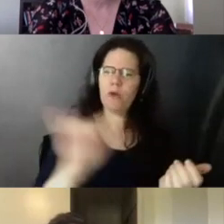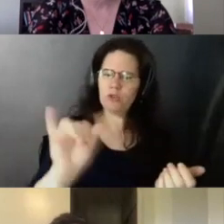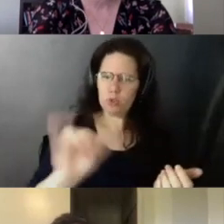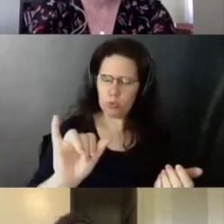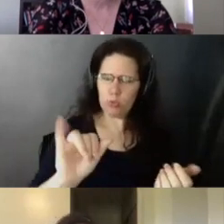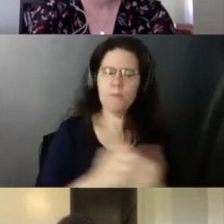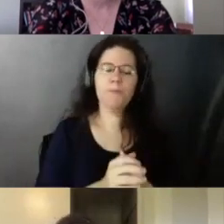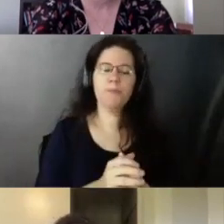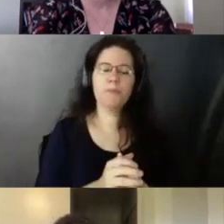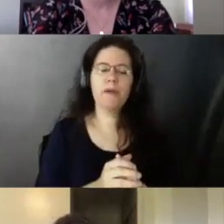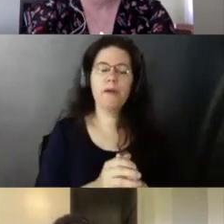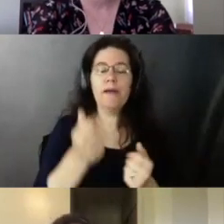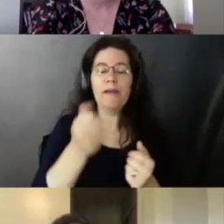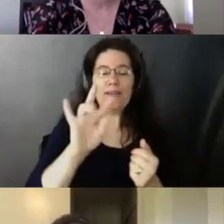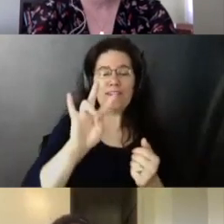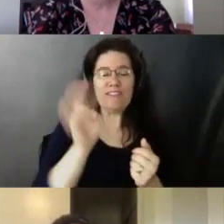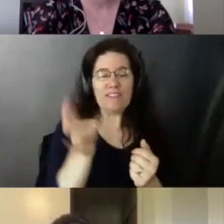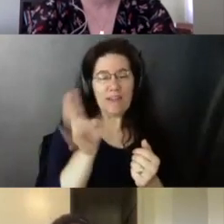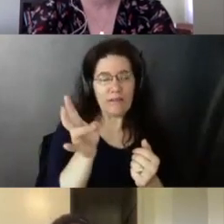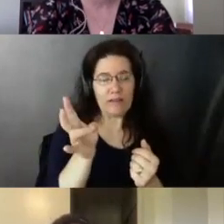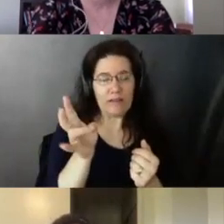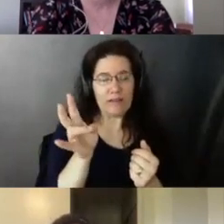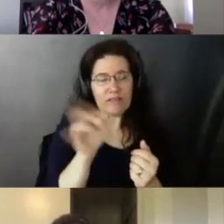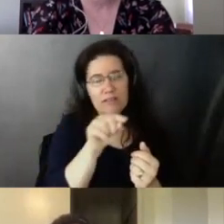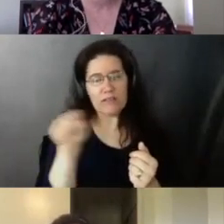passed, and in that act,